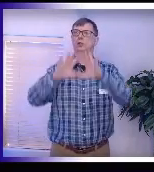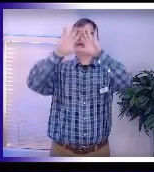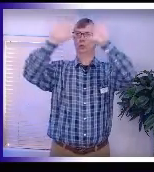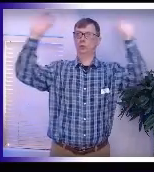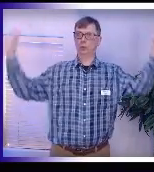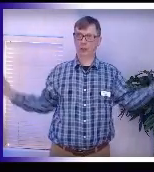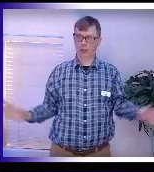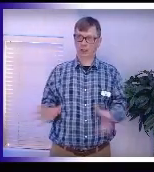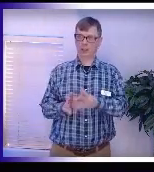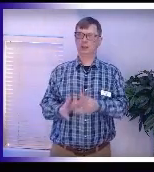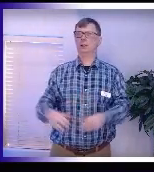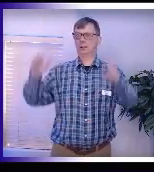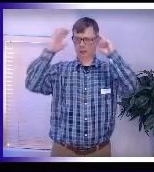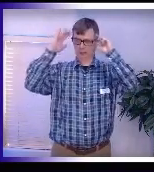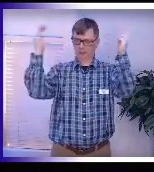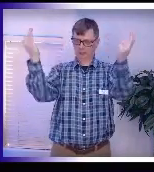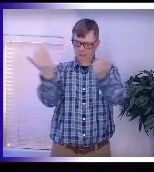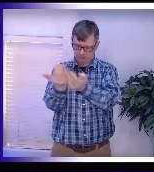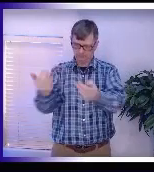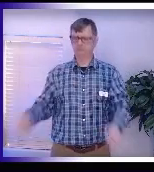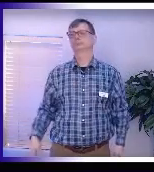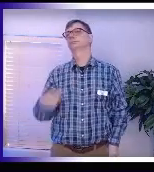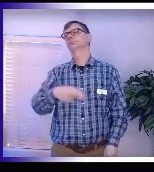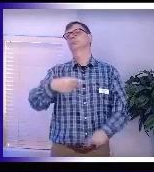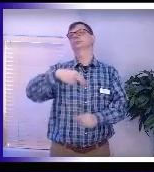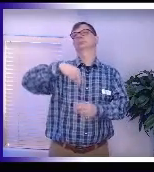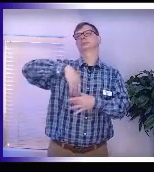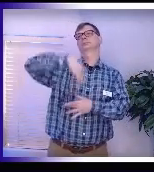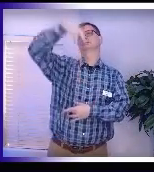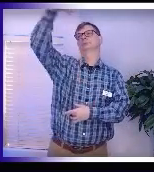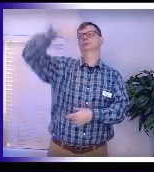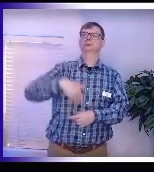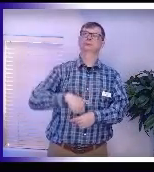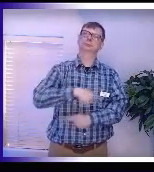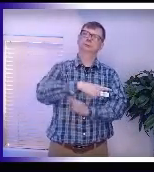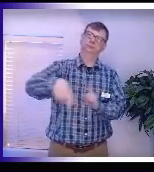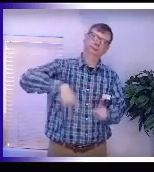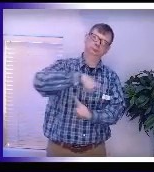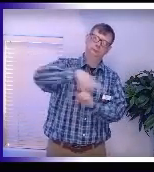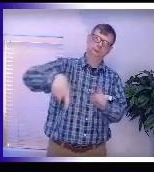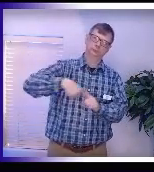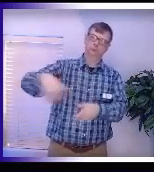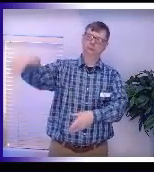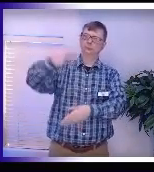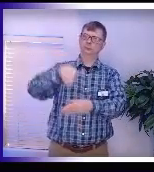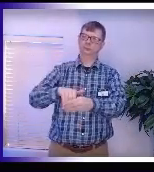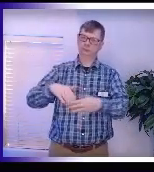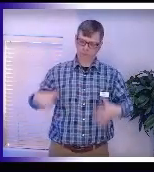comprehensive explanation for the mysteries of the universe, including the human psyche.